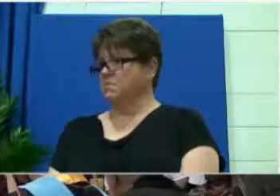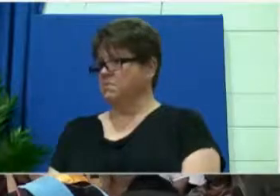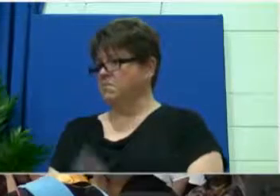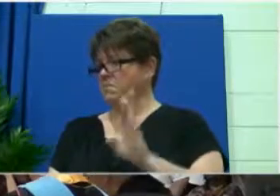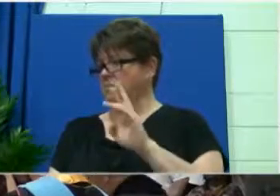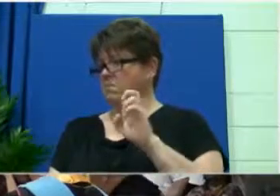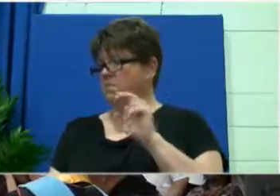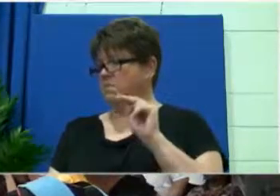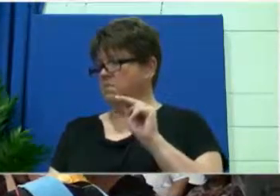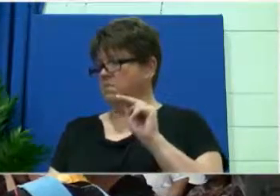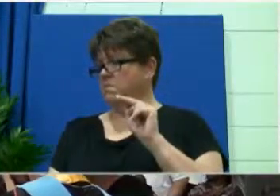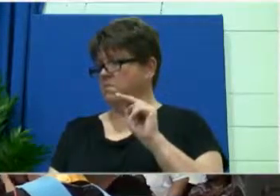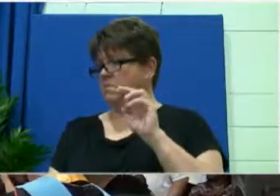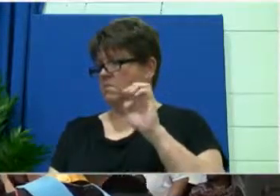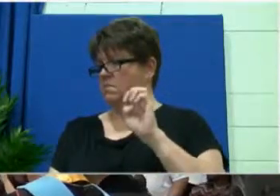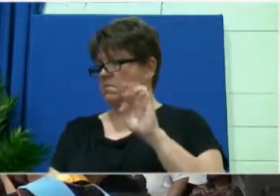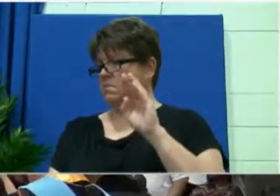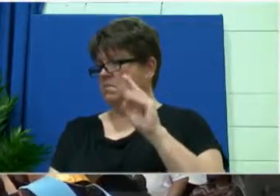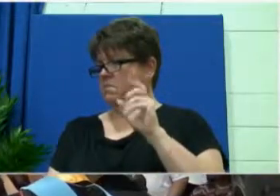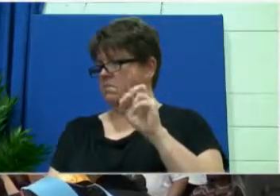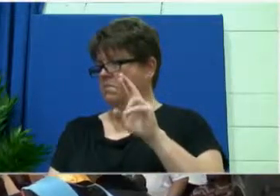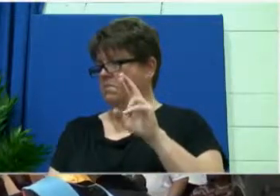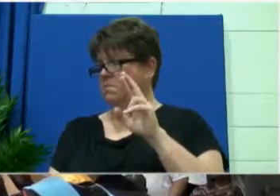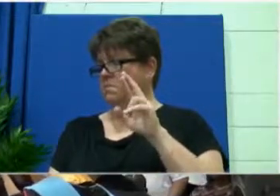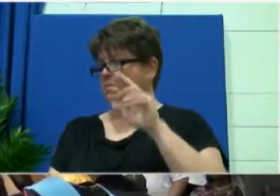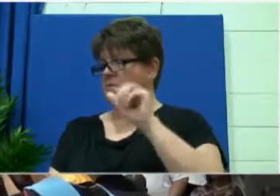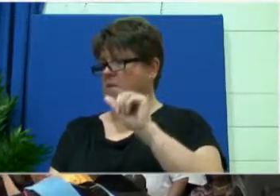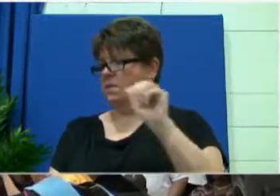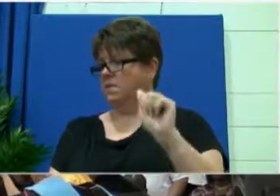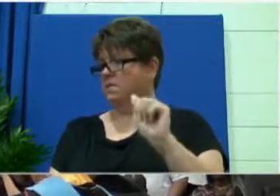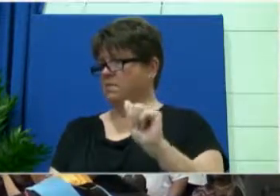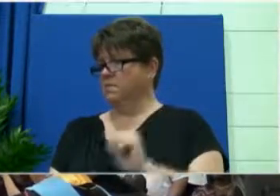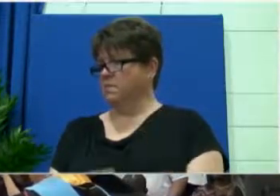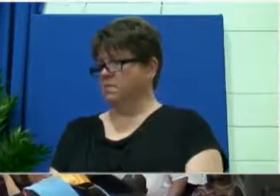Braden Everett Ebmeyer, Associate in Arts.